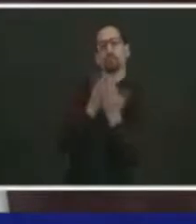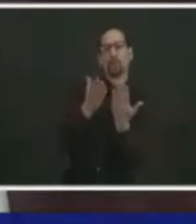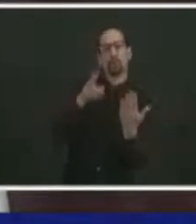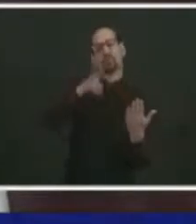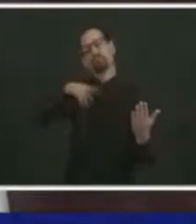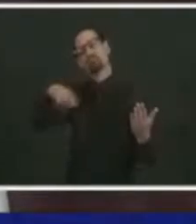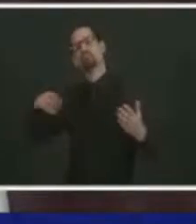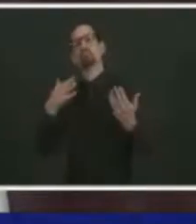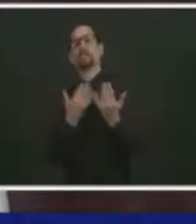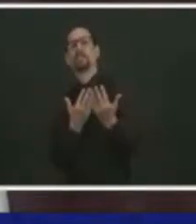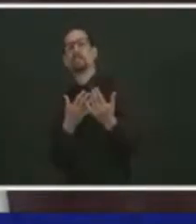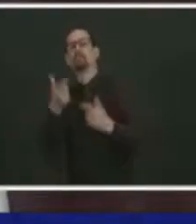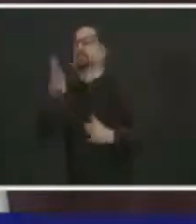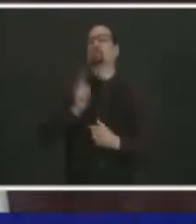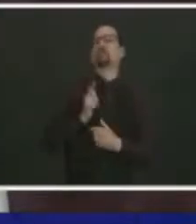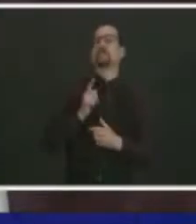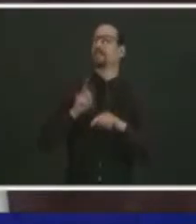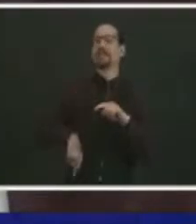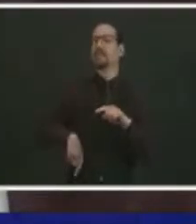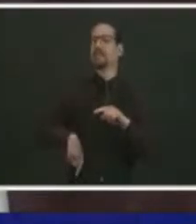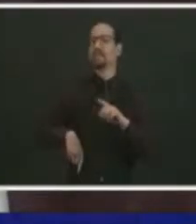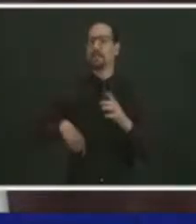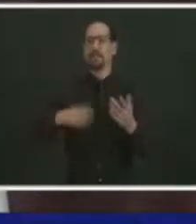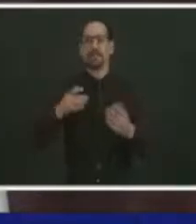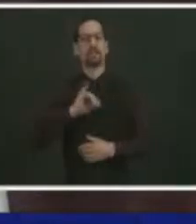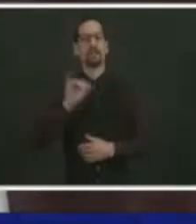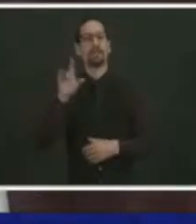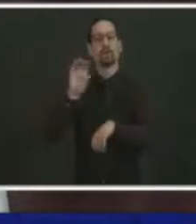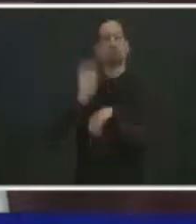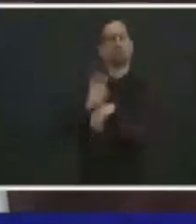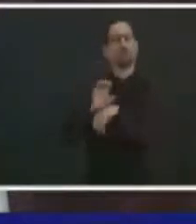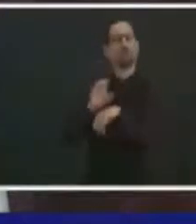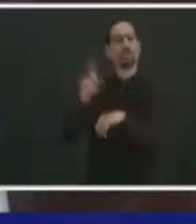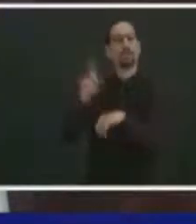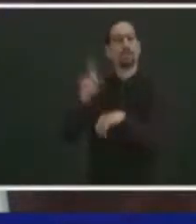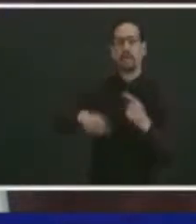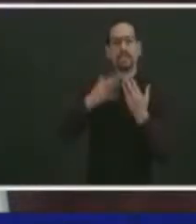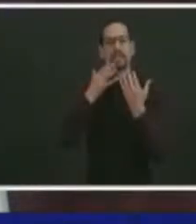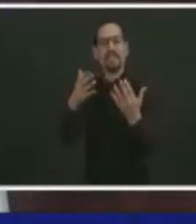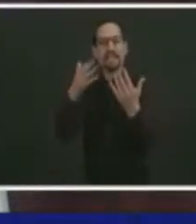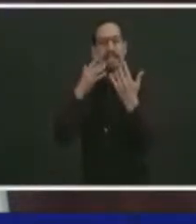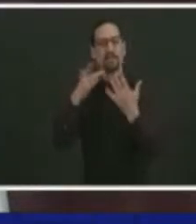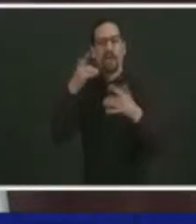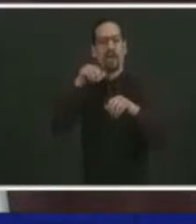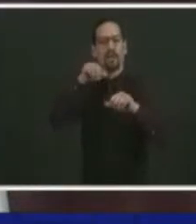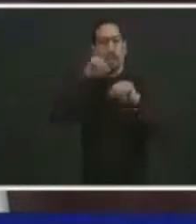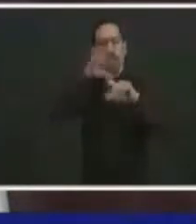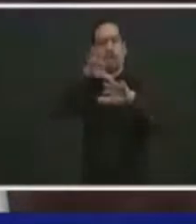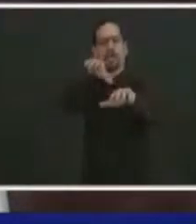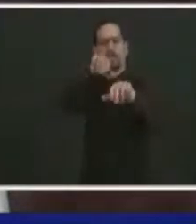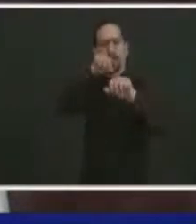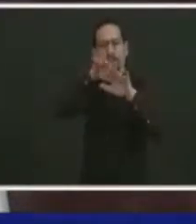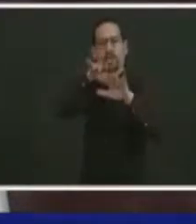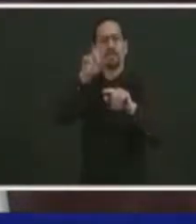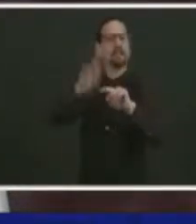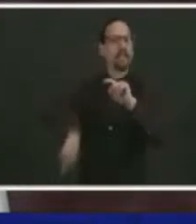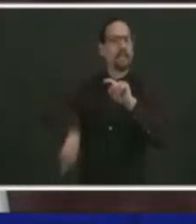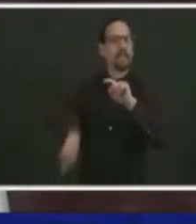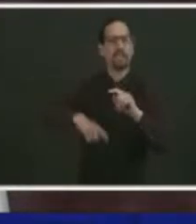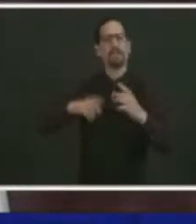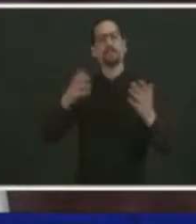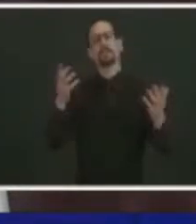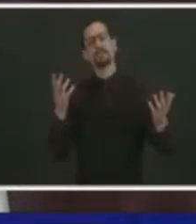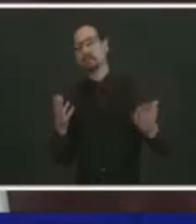can't read from your hymnals, just please be patient. Please be kind and patient to one another. We're all going through it